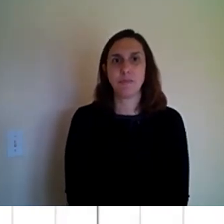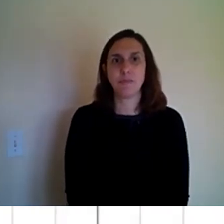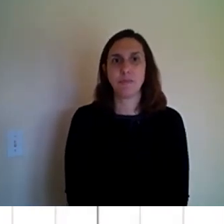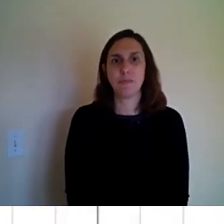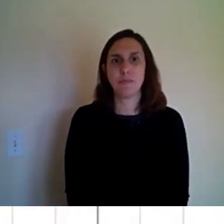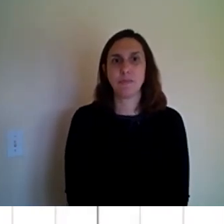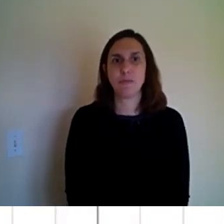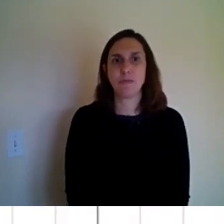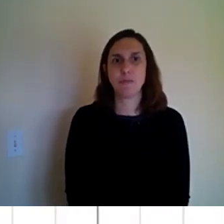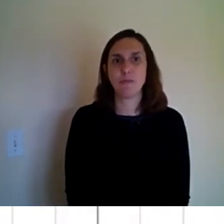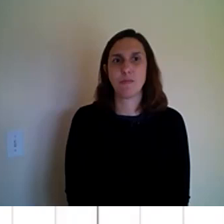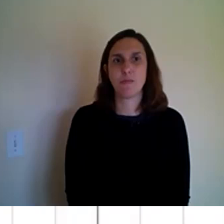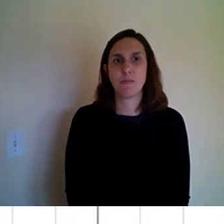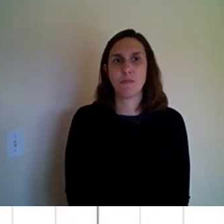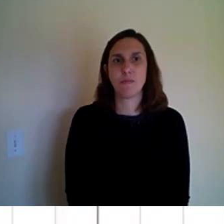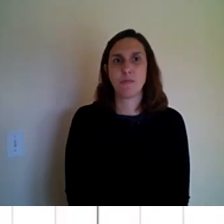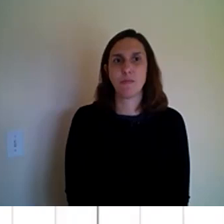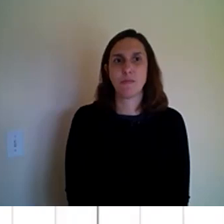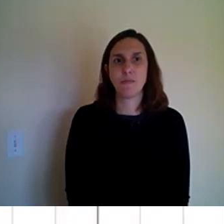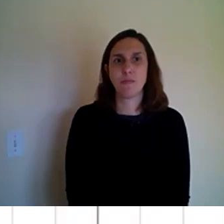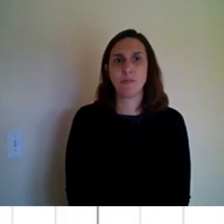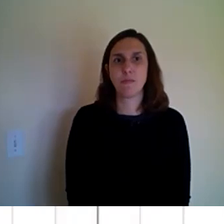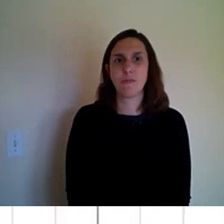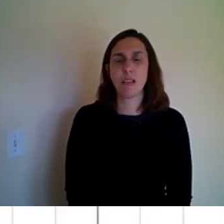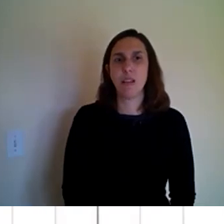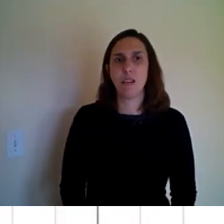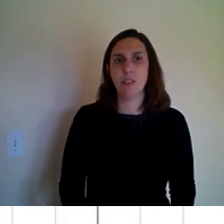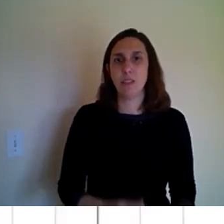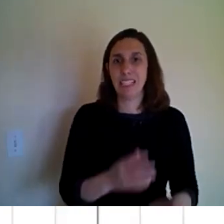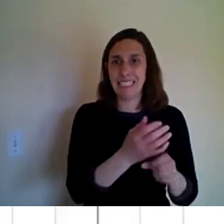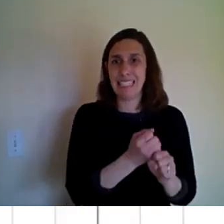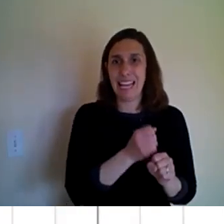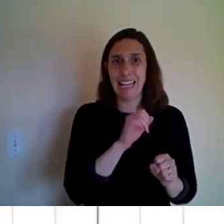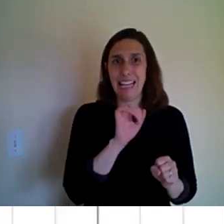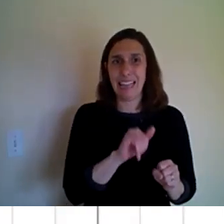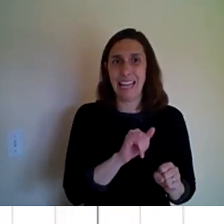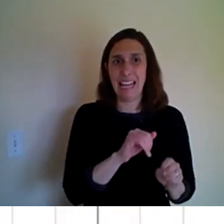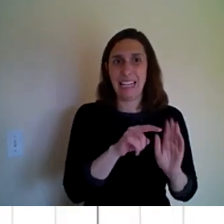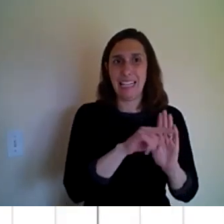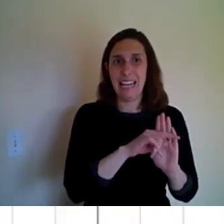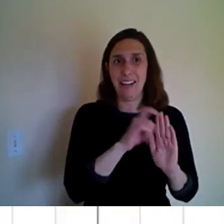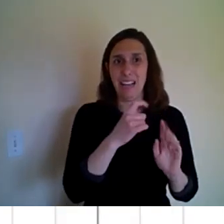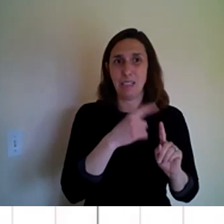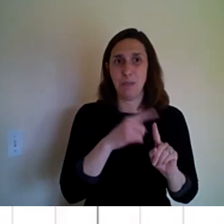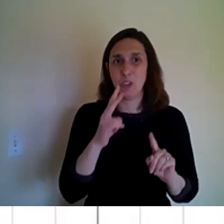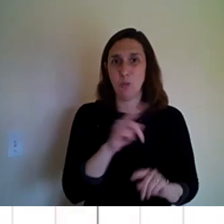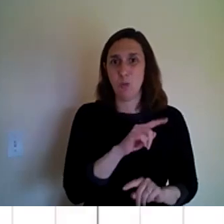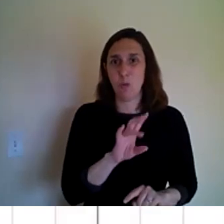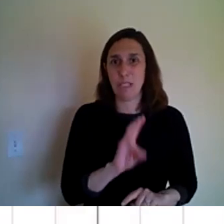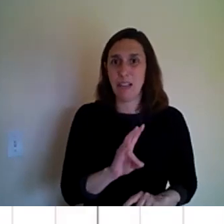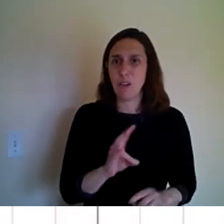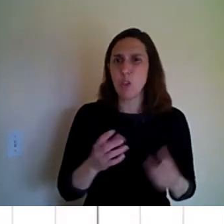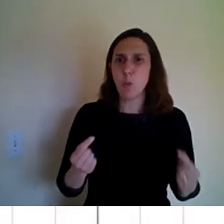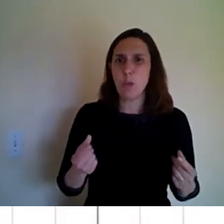and maps it over to the range. So these functions swap their domain and range. The idea